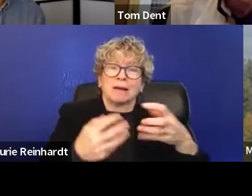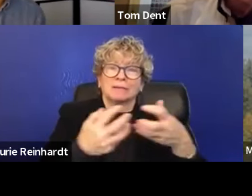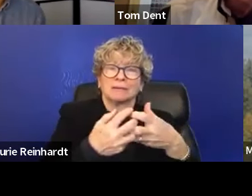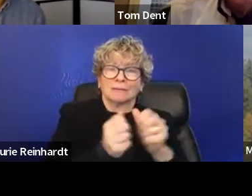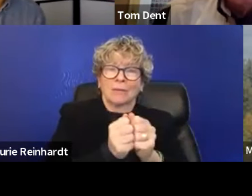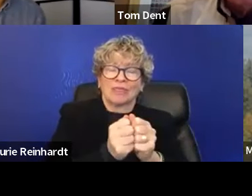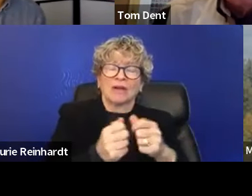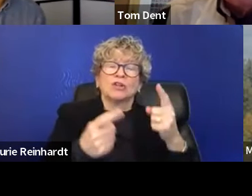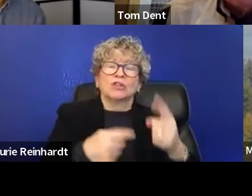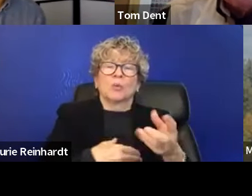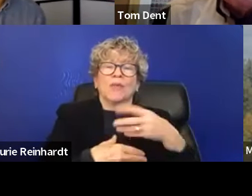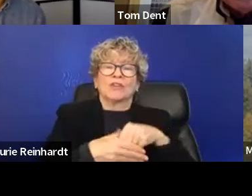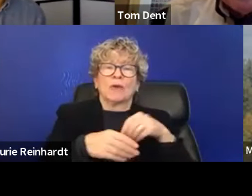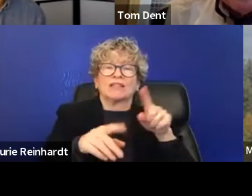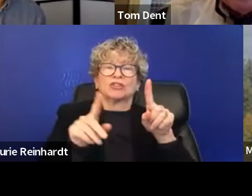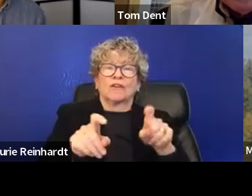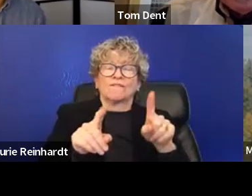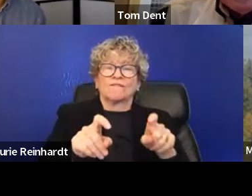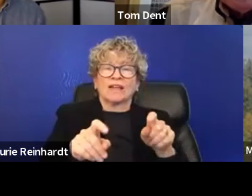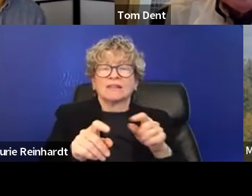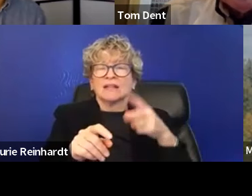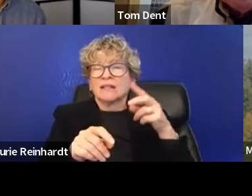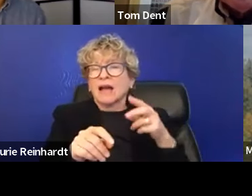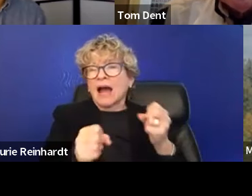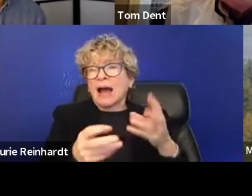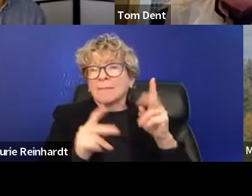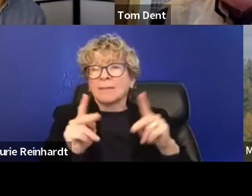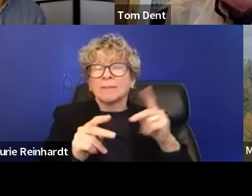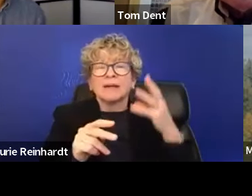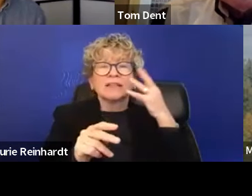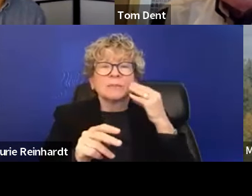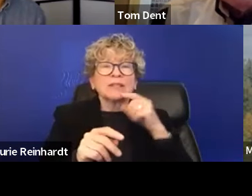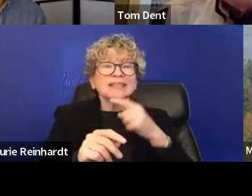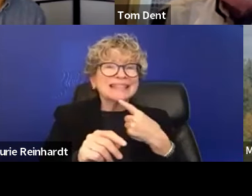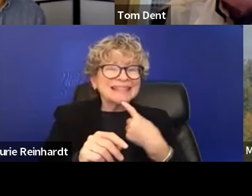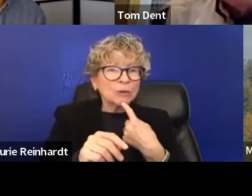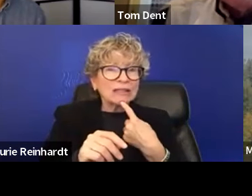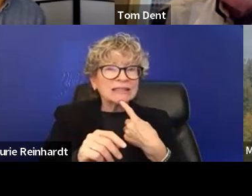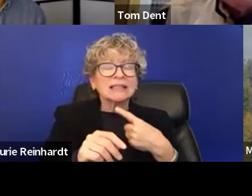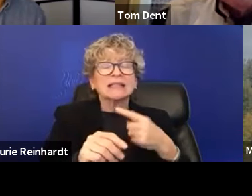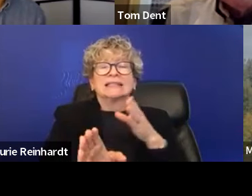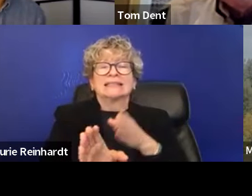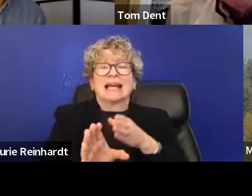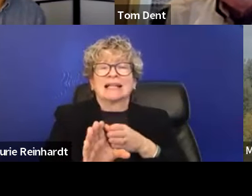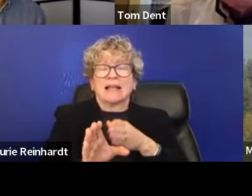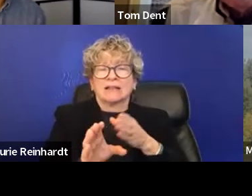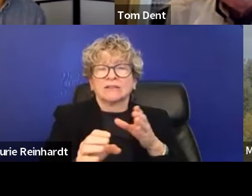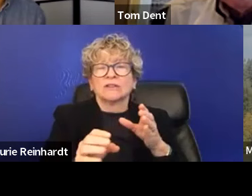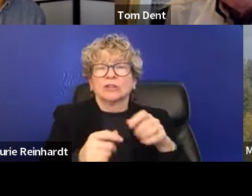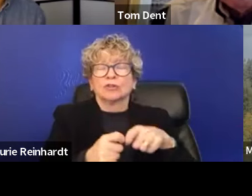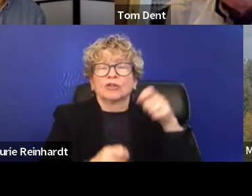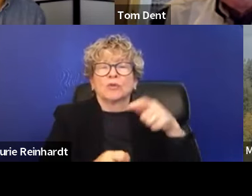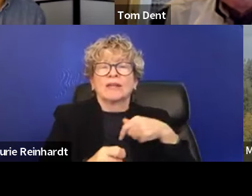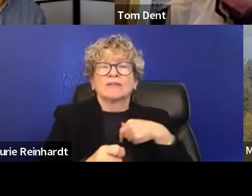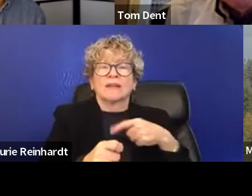trans survey assessed the number of people who had experienced serious psychological distress, which they use the K6 scale and is defined